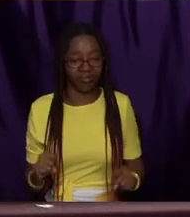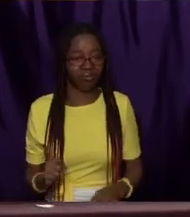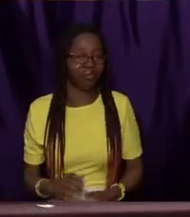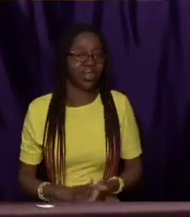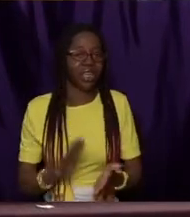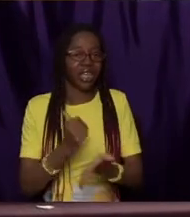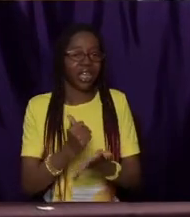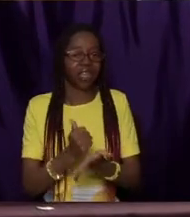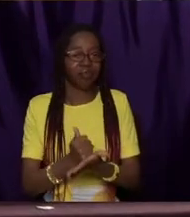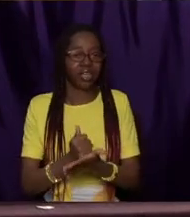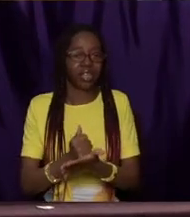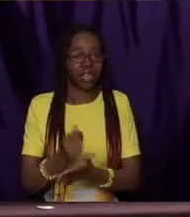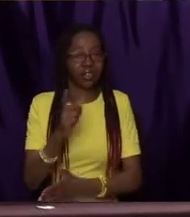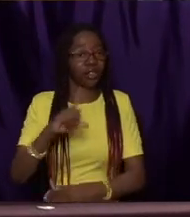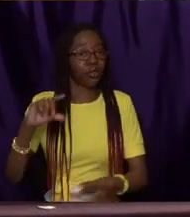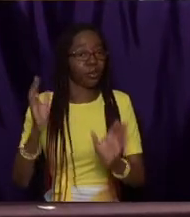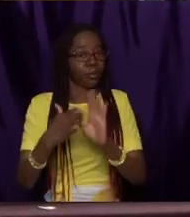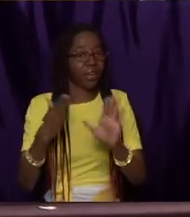amen. Come on, get the Lord praise.